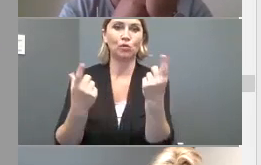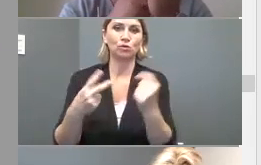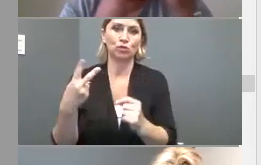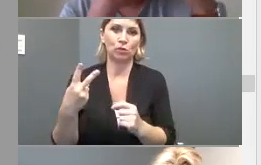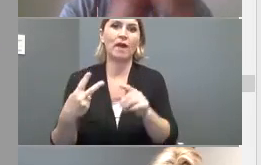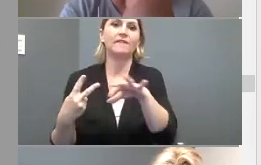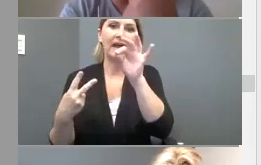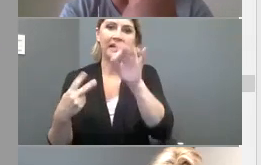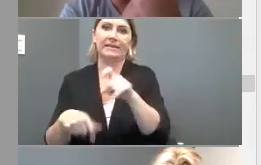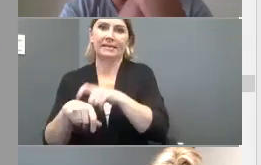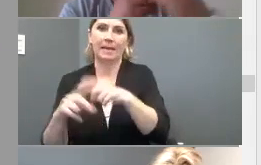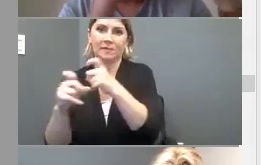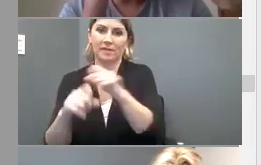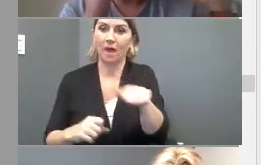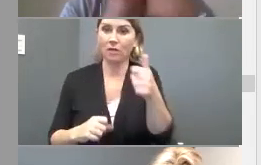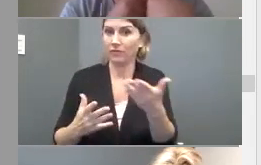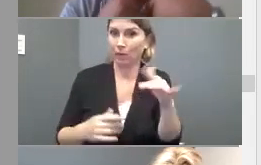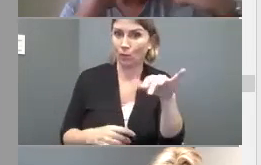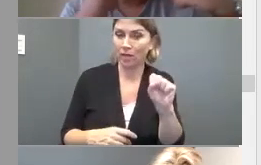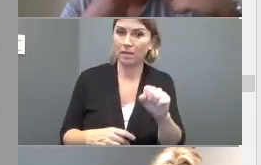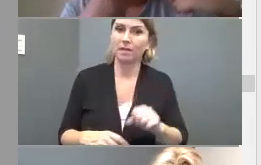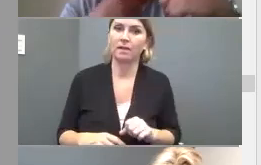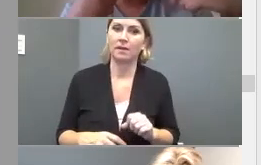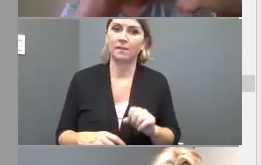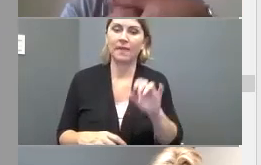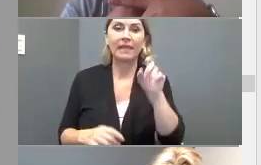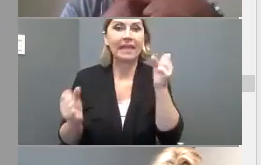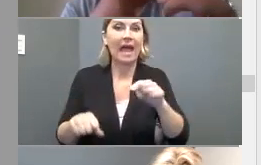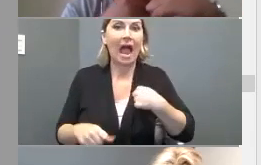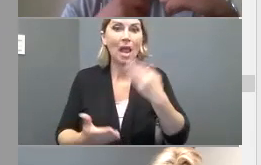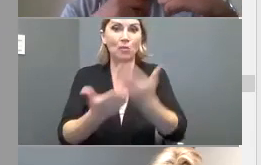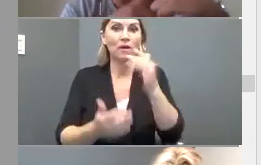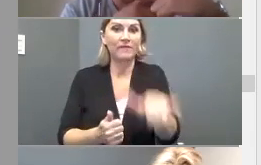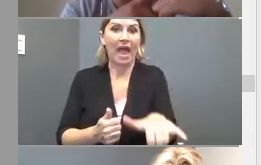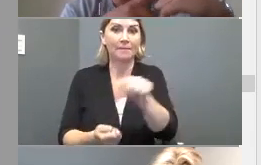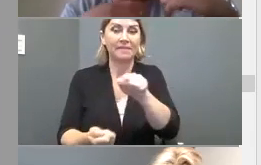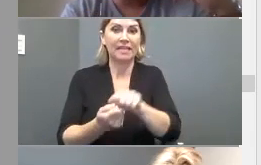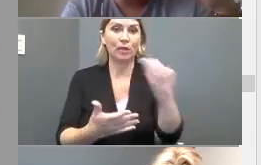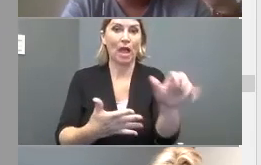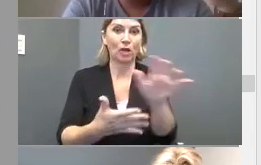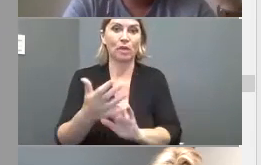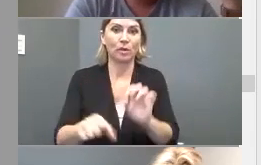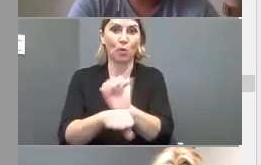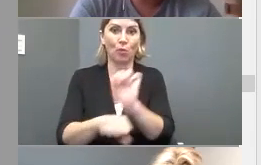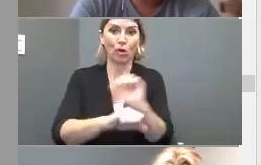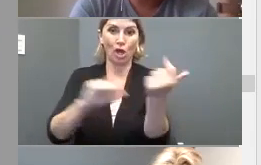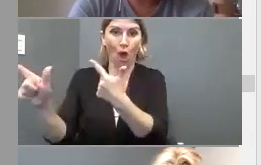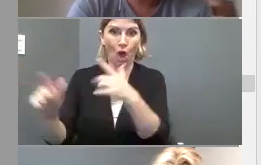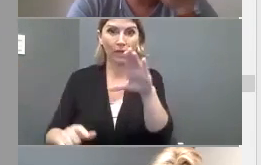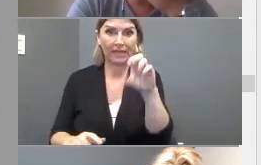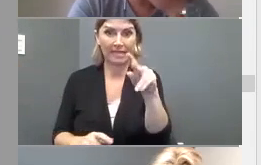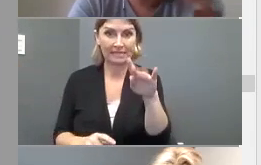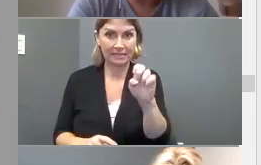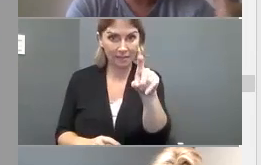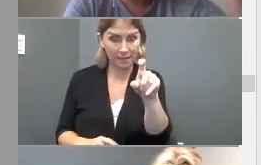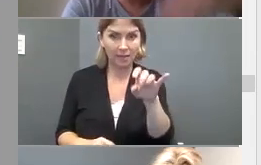time complexity, but the other thing would be, can I prove that this particular algorithm would work across all cases? Right, so for that,